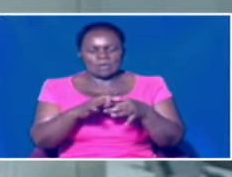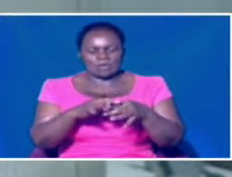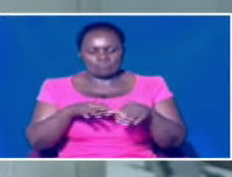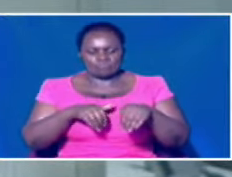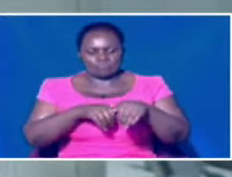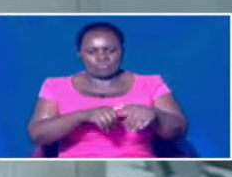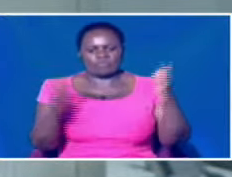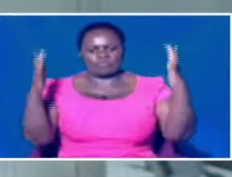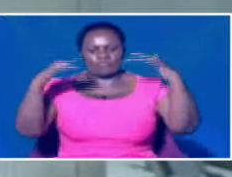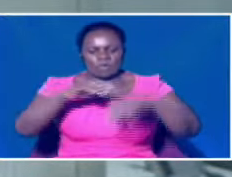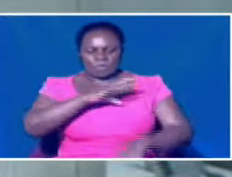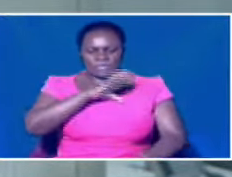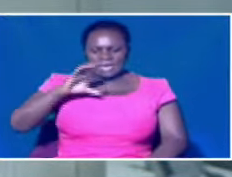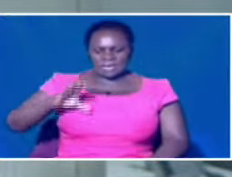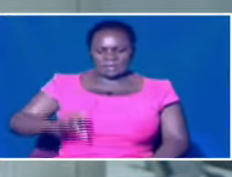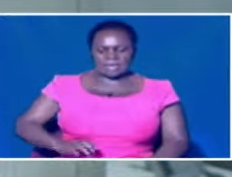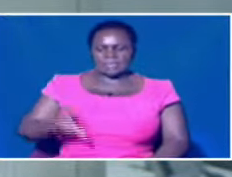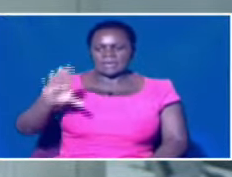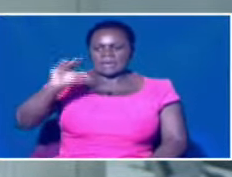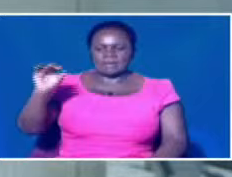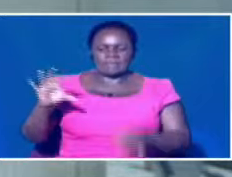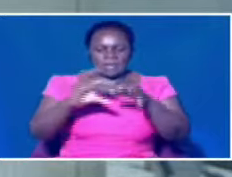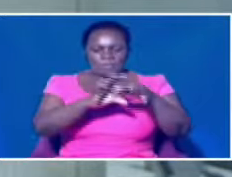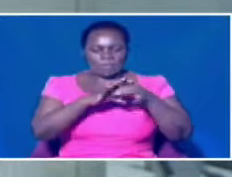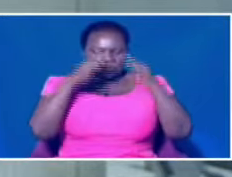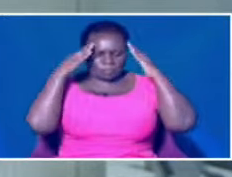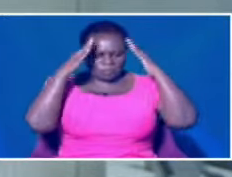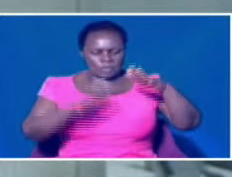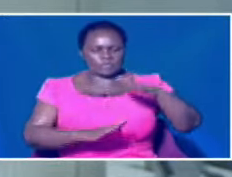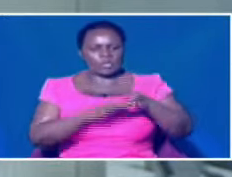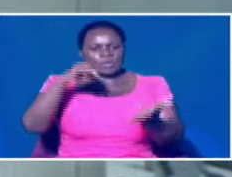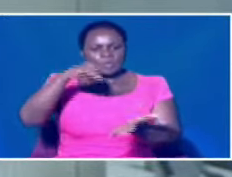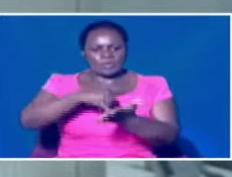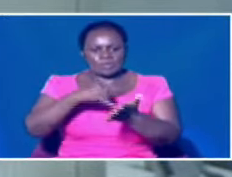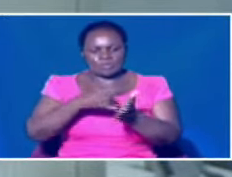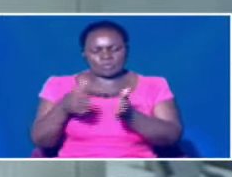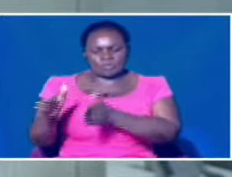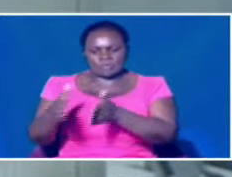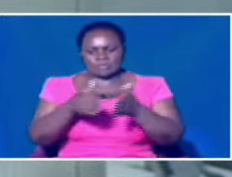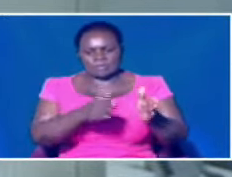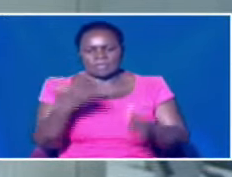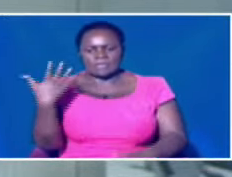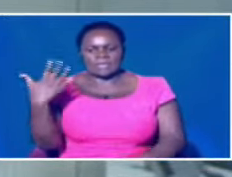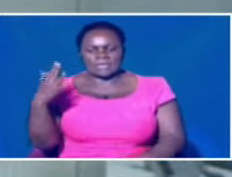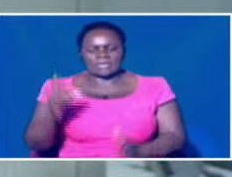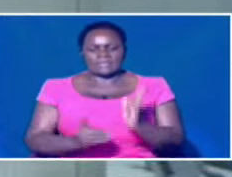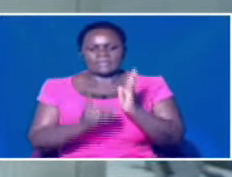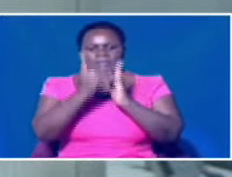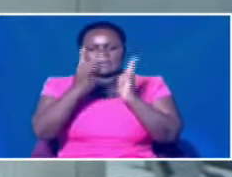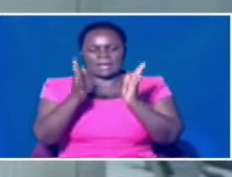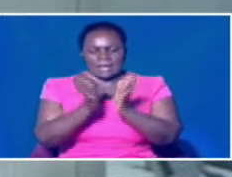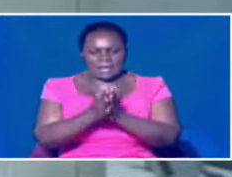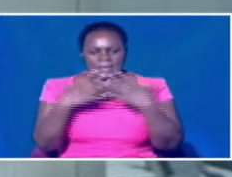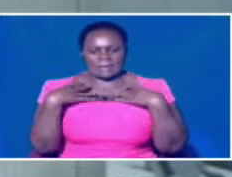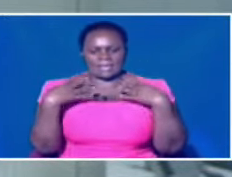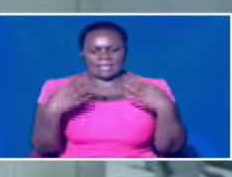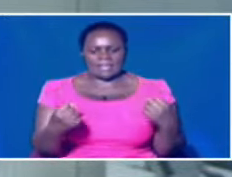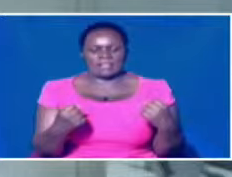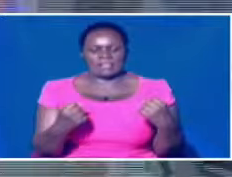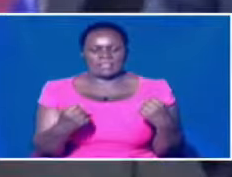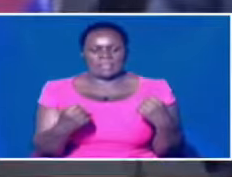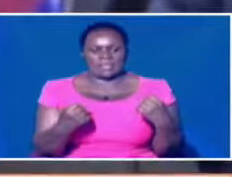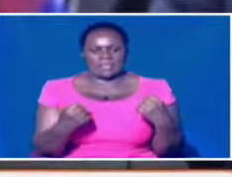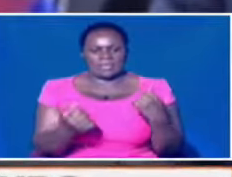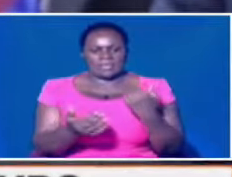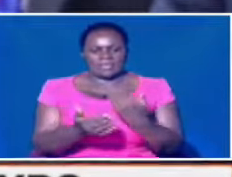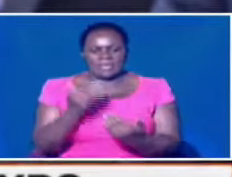with the Forum for China-Africa Cooperation priorities, including infrastructure, green development, and healthcare. I've